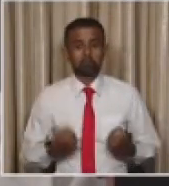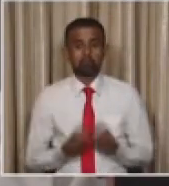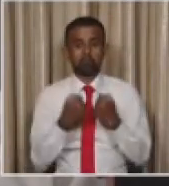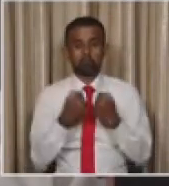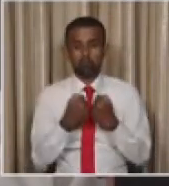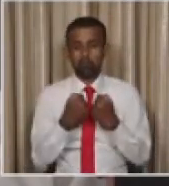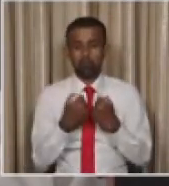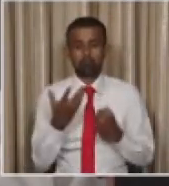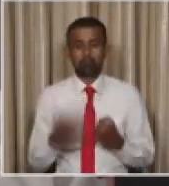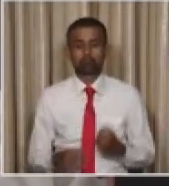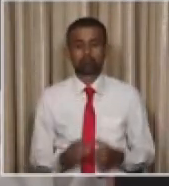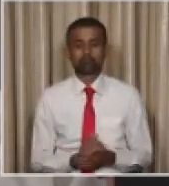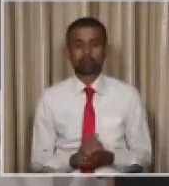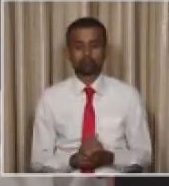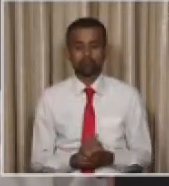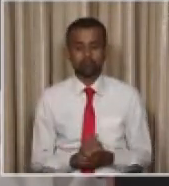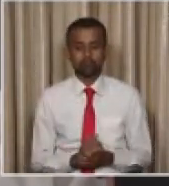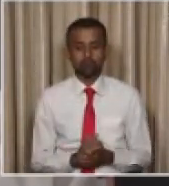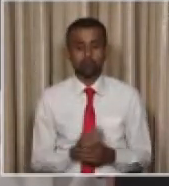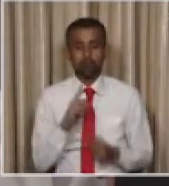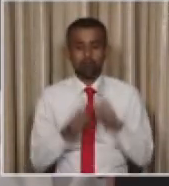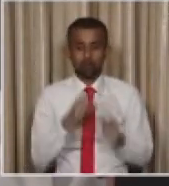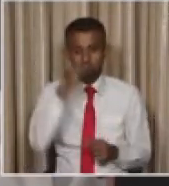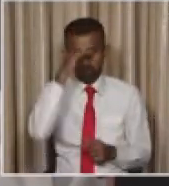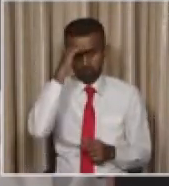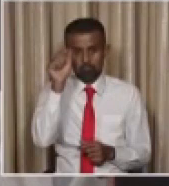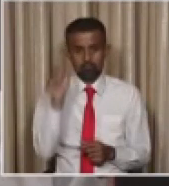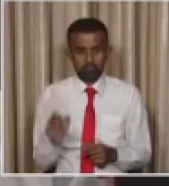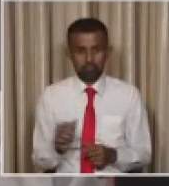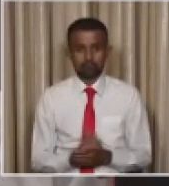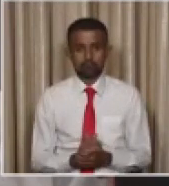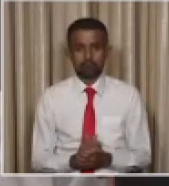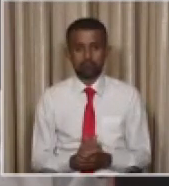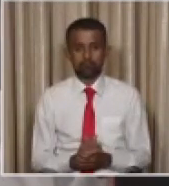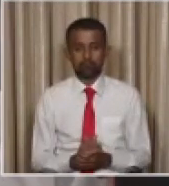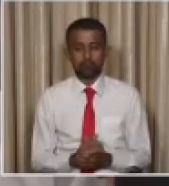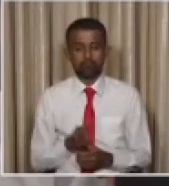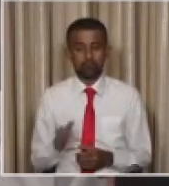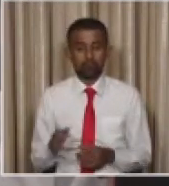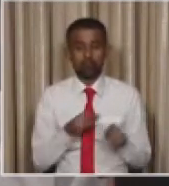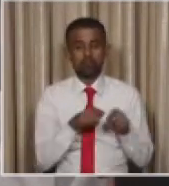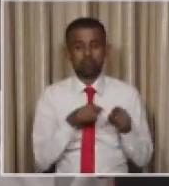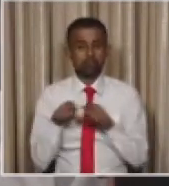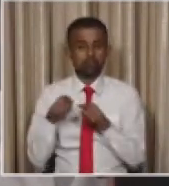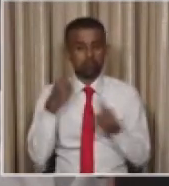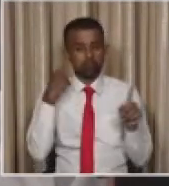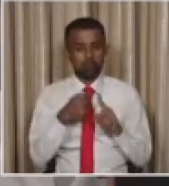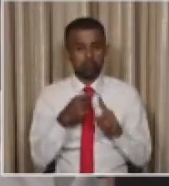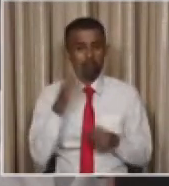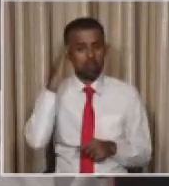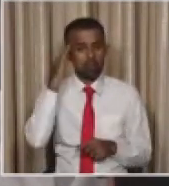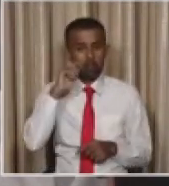a large number of cases which has been given on the question of equality and equality of women there are ratnayaka taranga